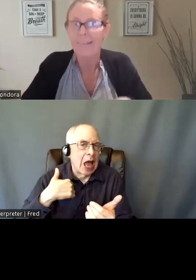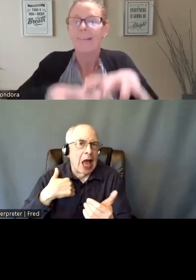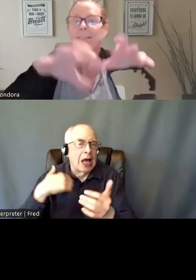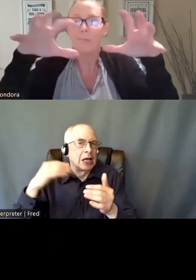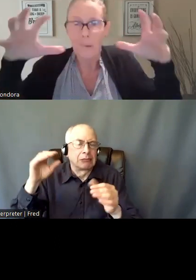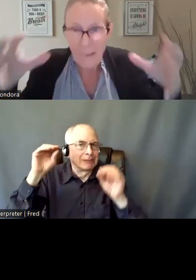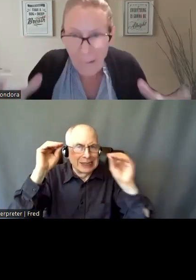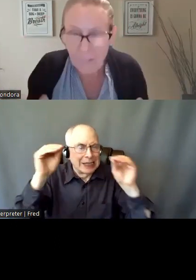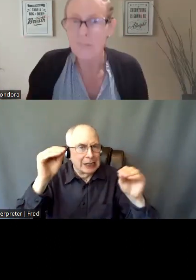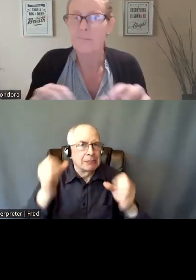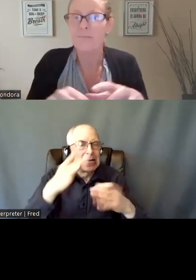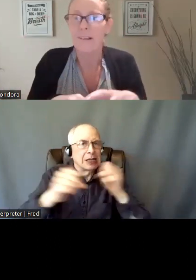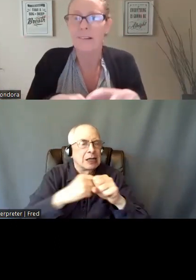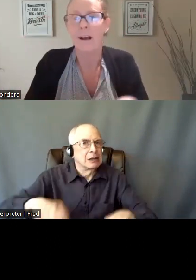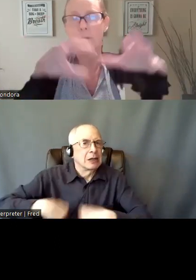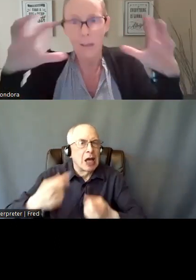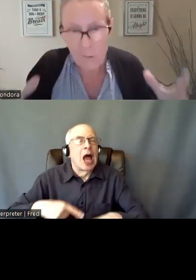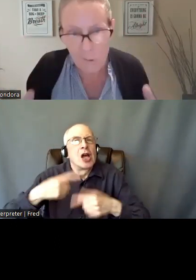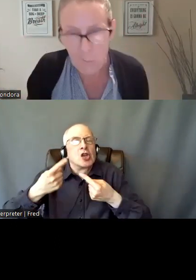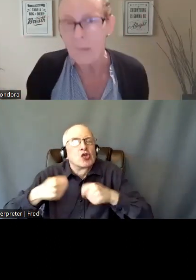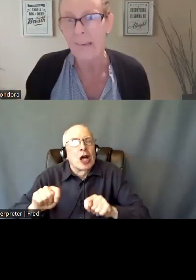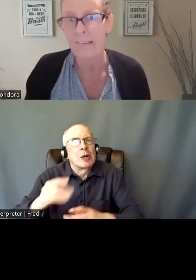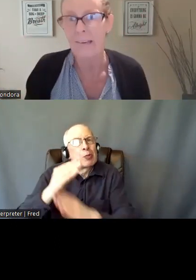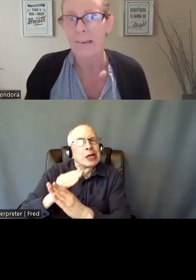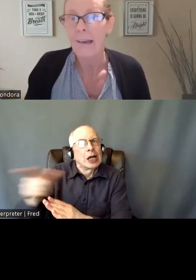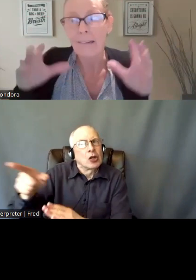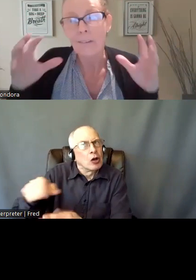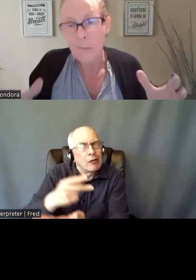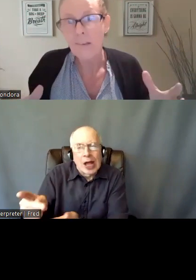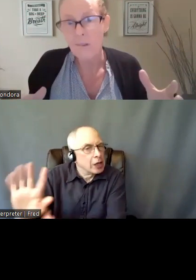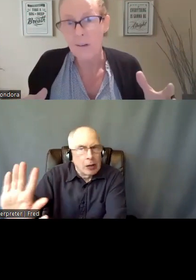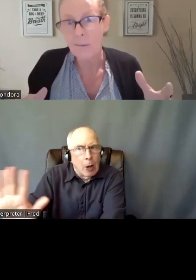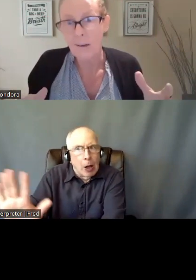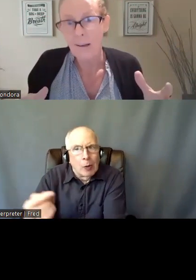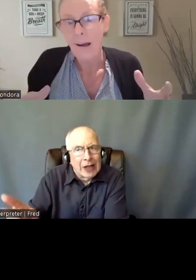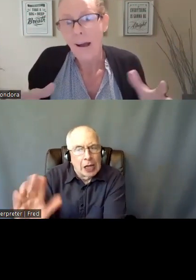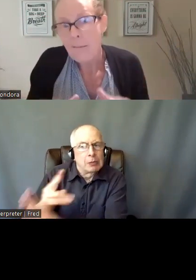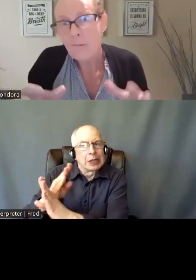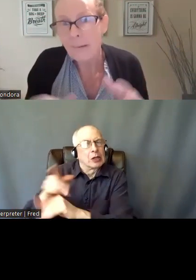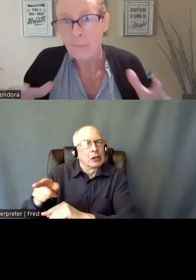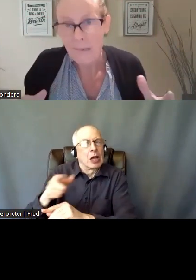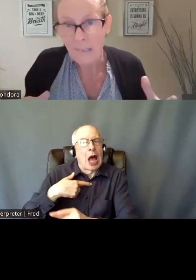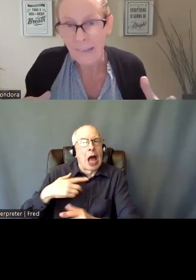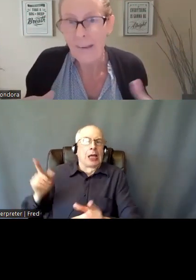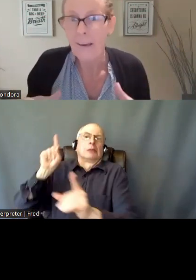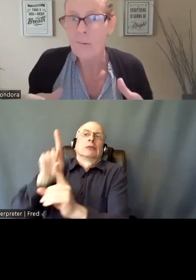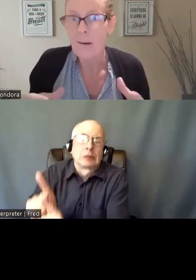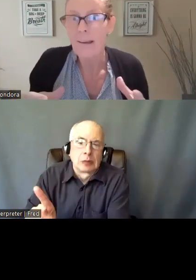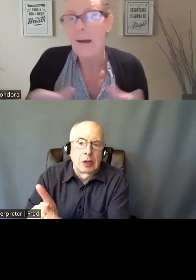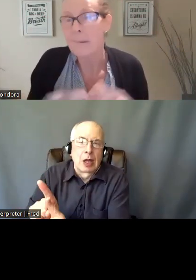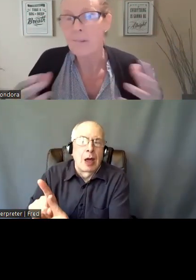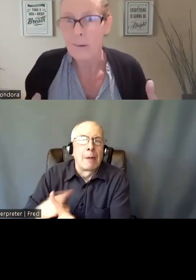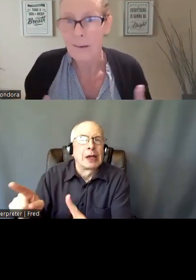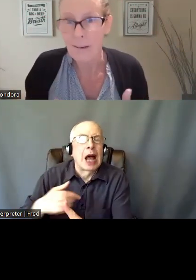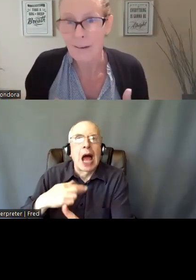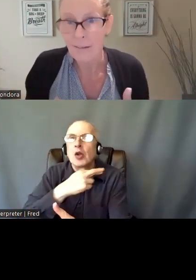trying to protect her from failure. I was kind of swooping in. And in doing so, I was really risking taking away